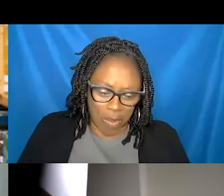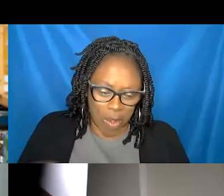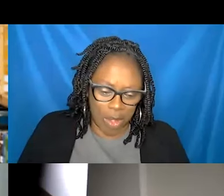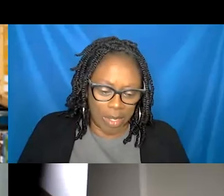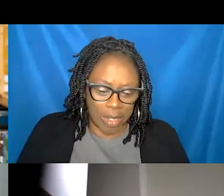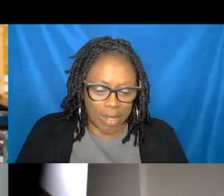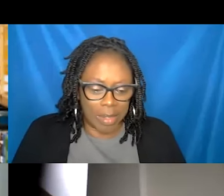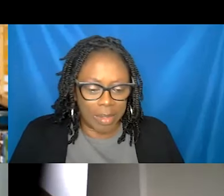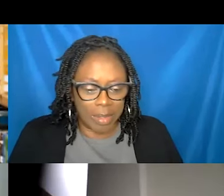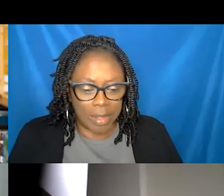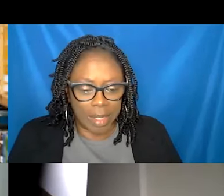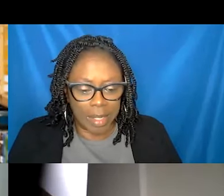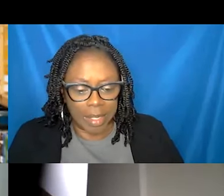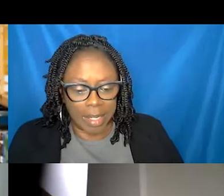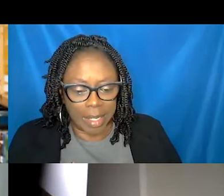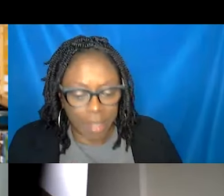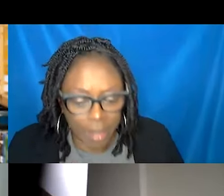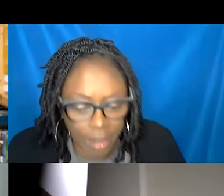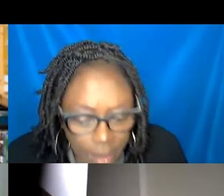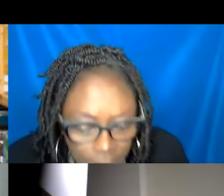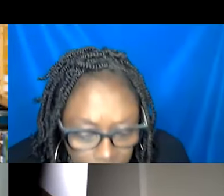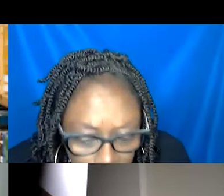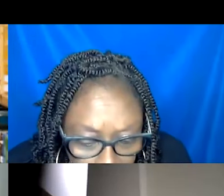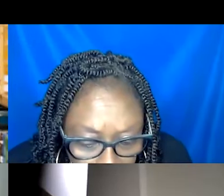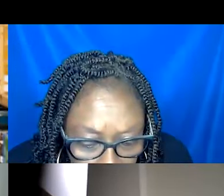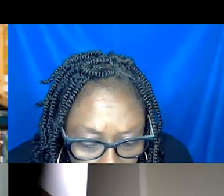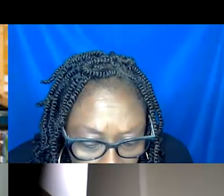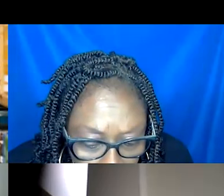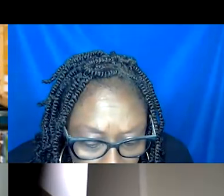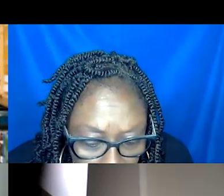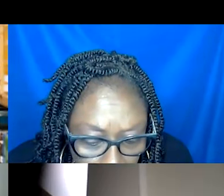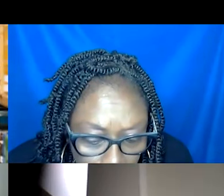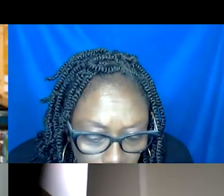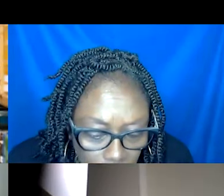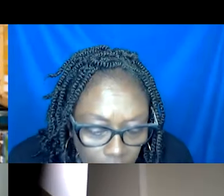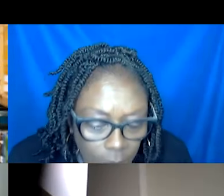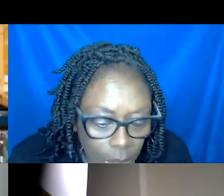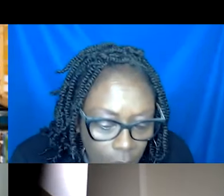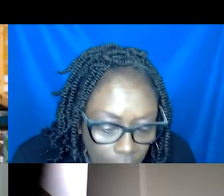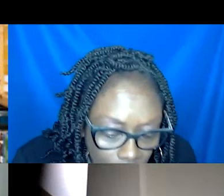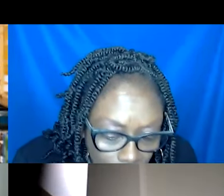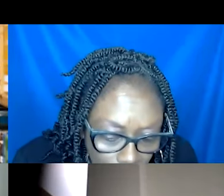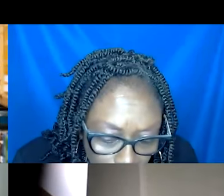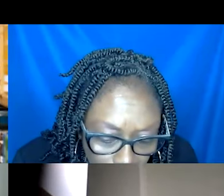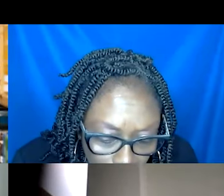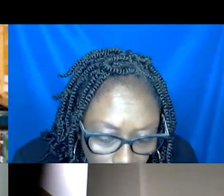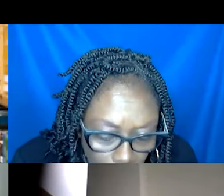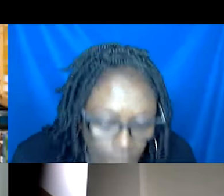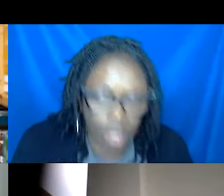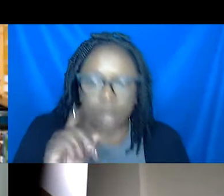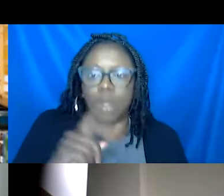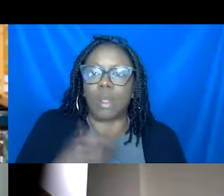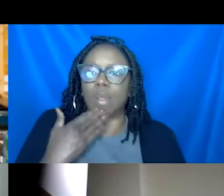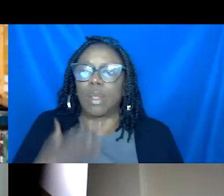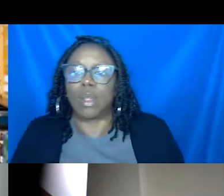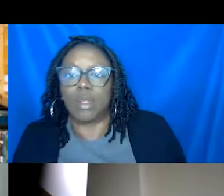Hi, Linda. Linda. It's Lori. Lori, I just wanted to say hi. I joined just because